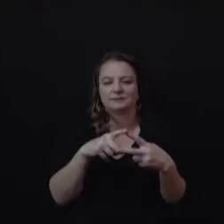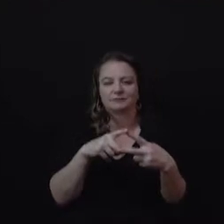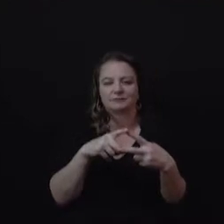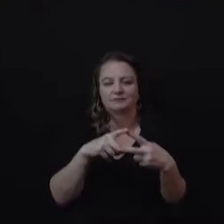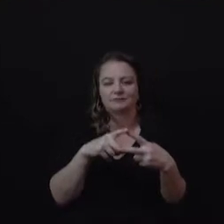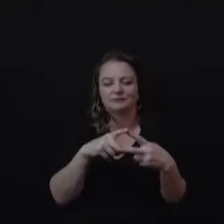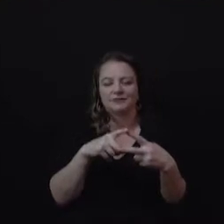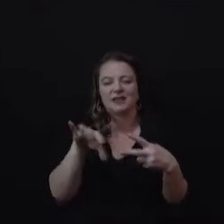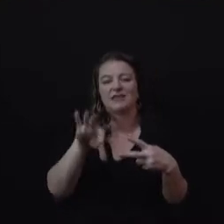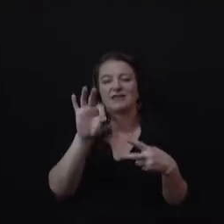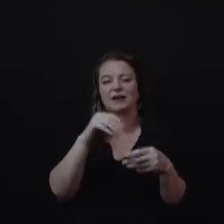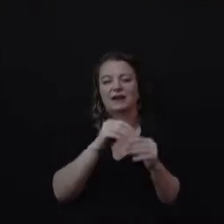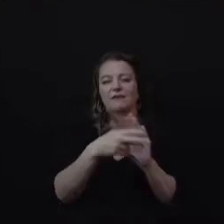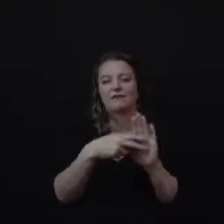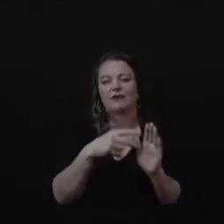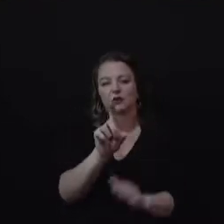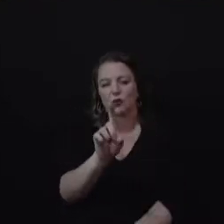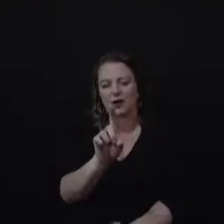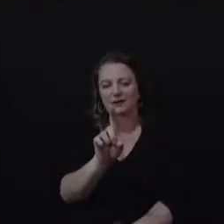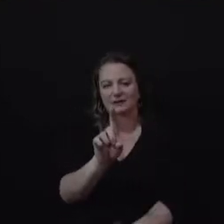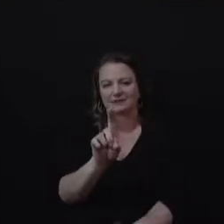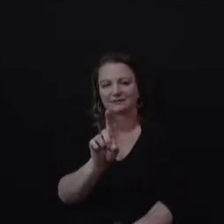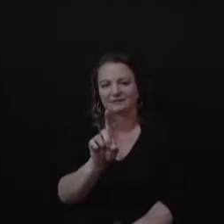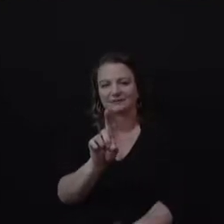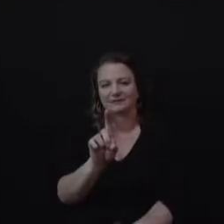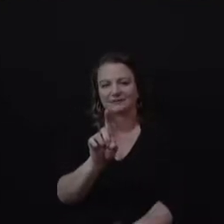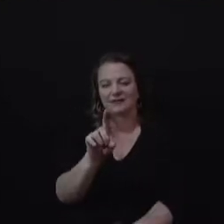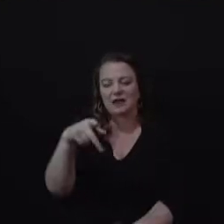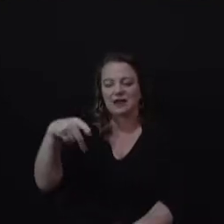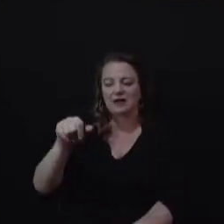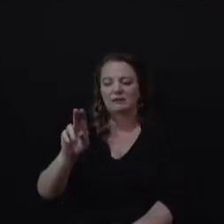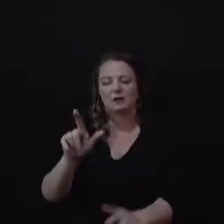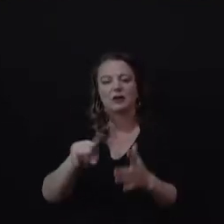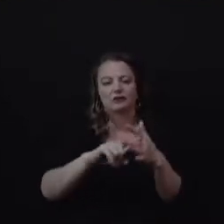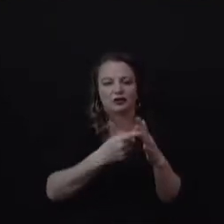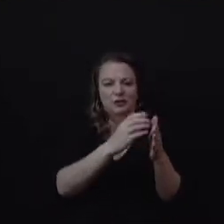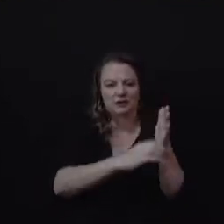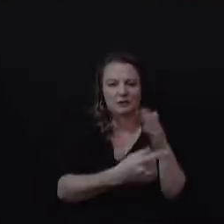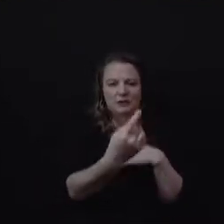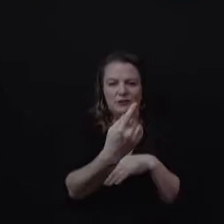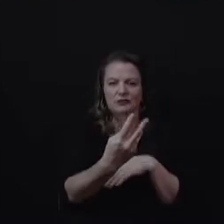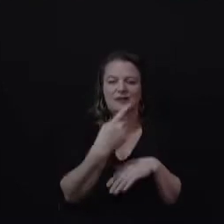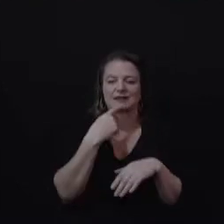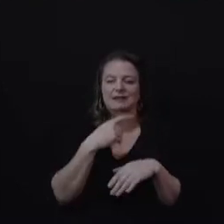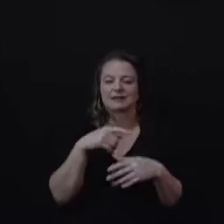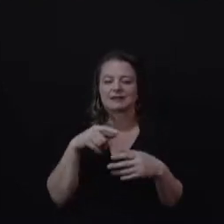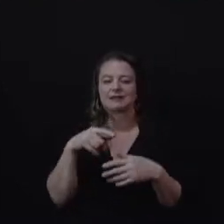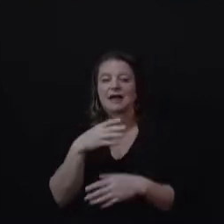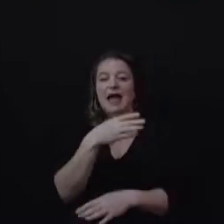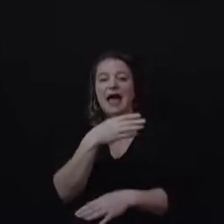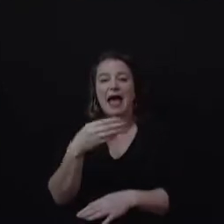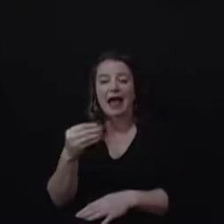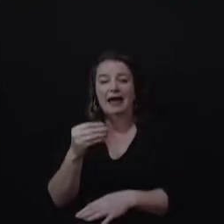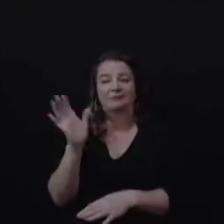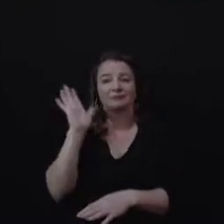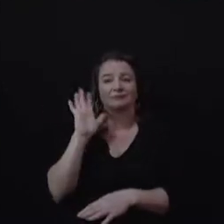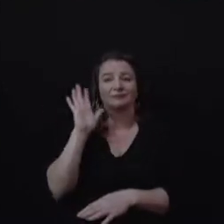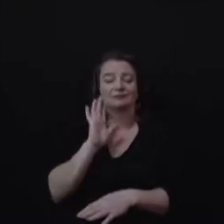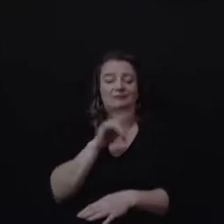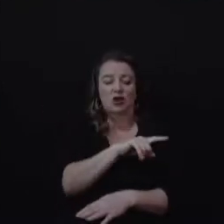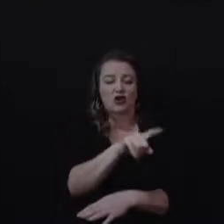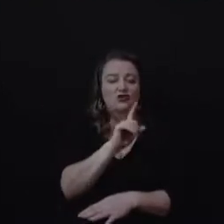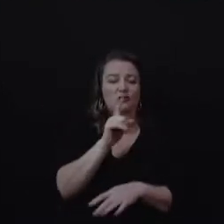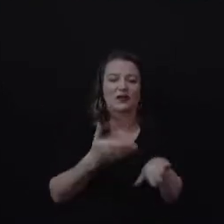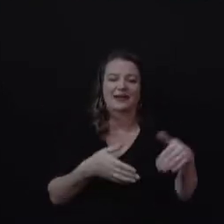one is found in verse 1, because Paul starts chapter 2 by saying, "And you were dead." I'm going to come back to